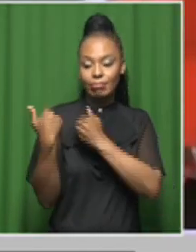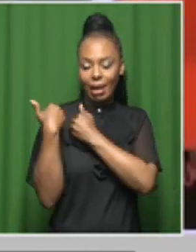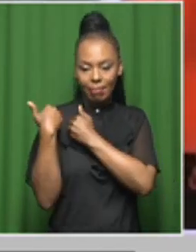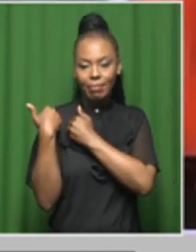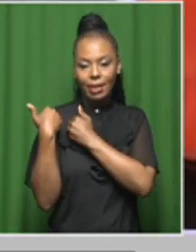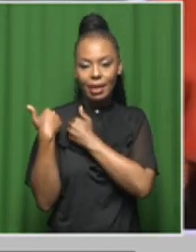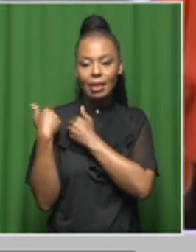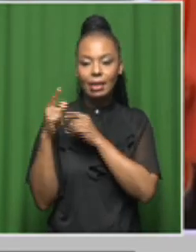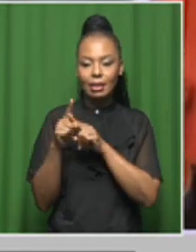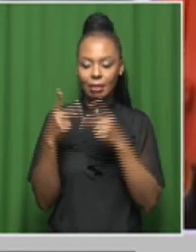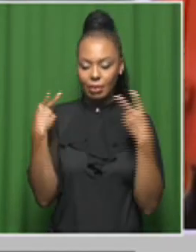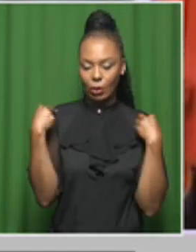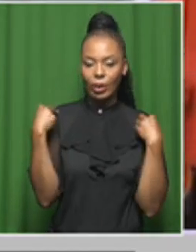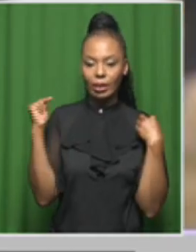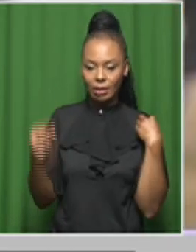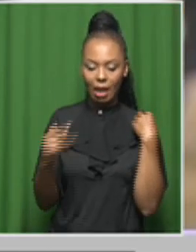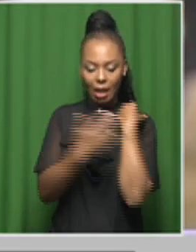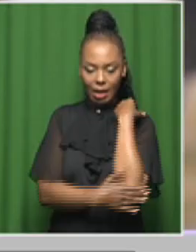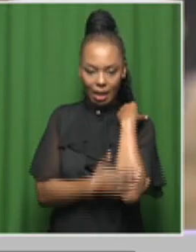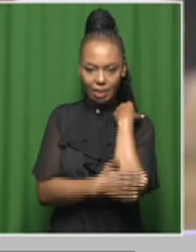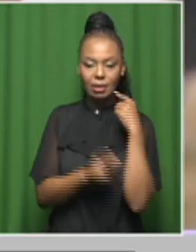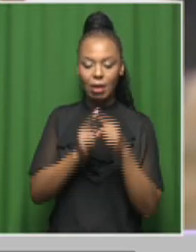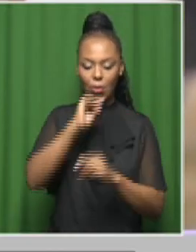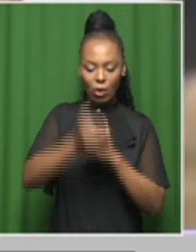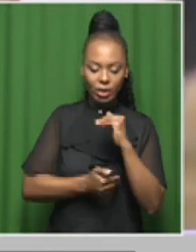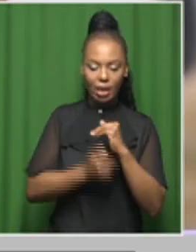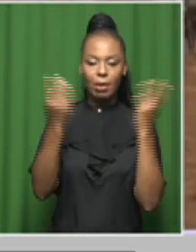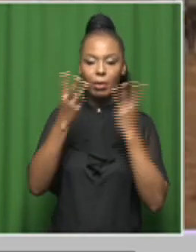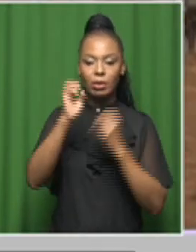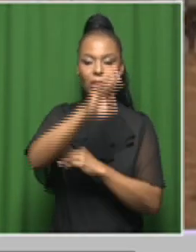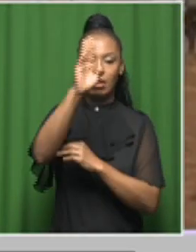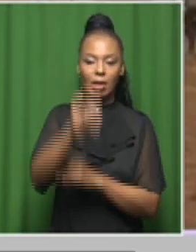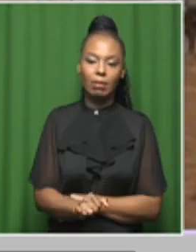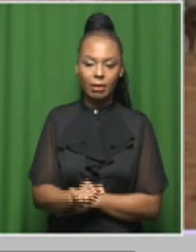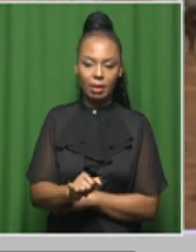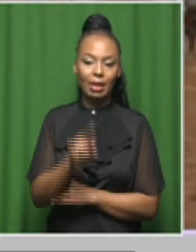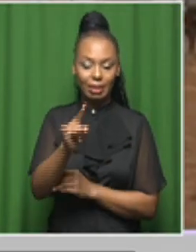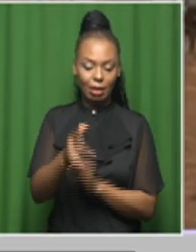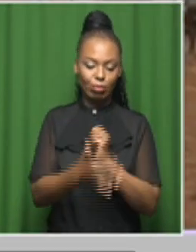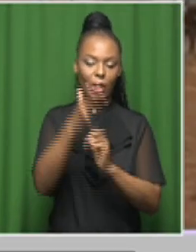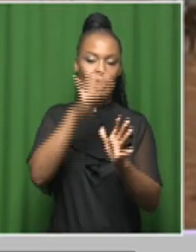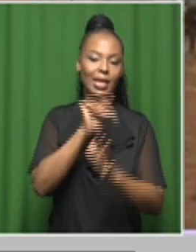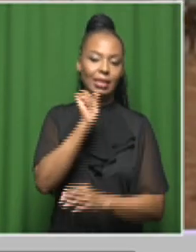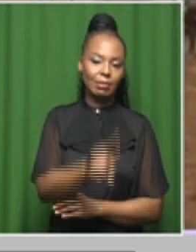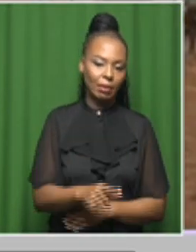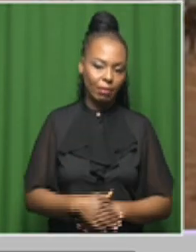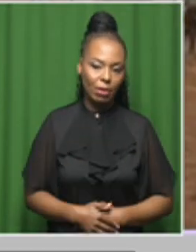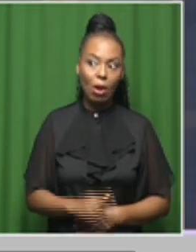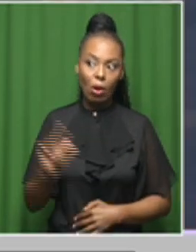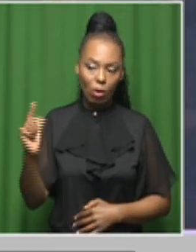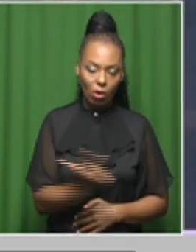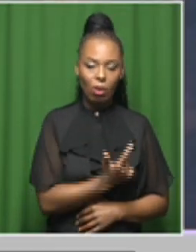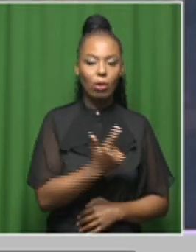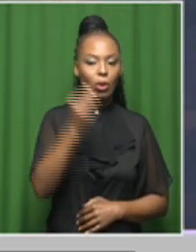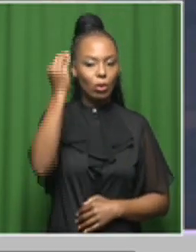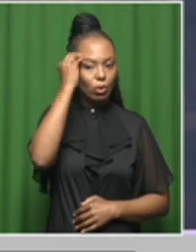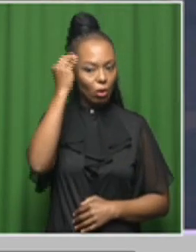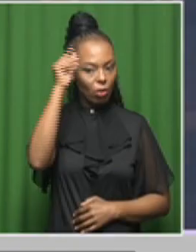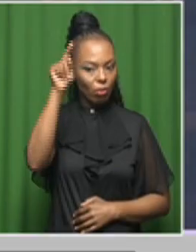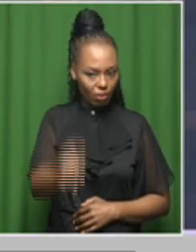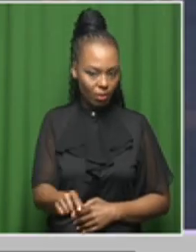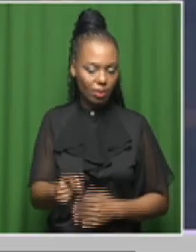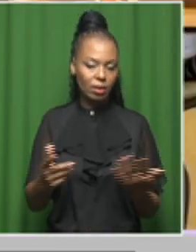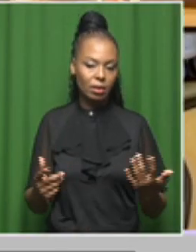citizens of the country, as well as the NPO. So they need to know where they stand, and they have to understand that we are doing